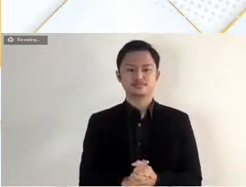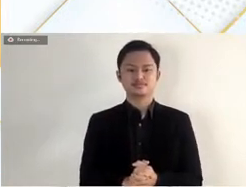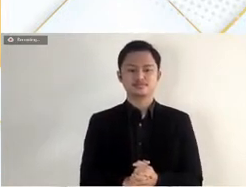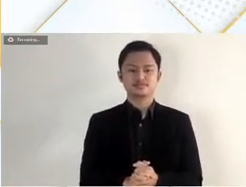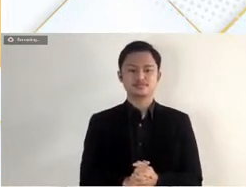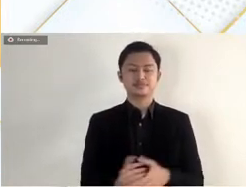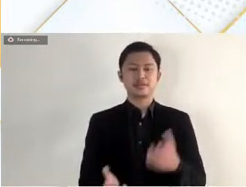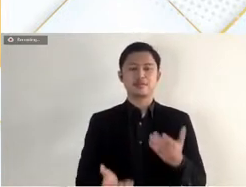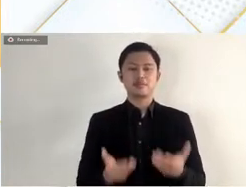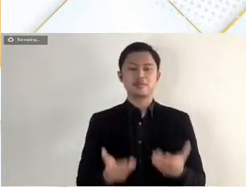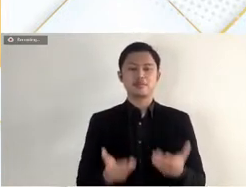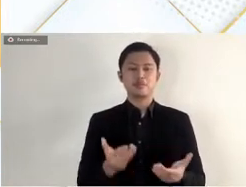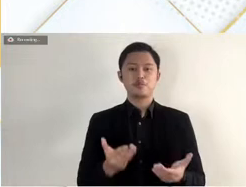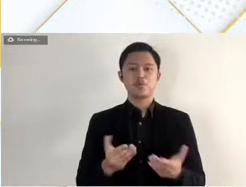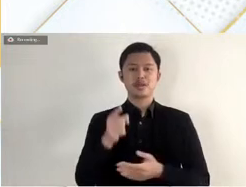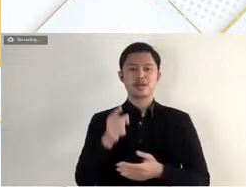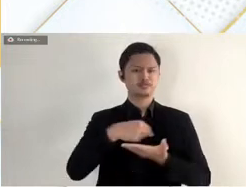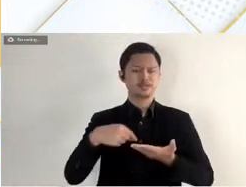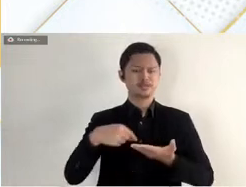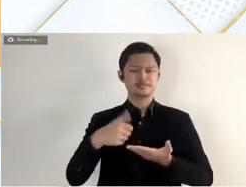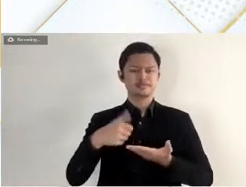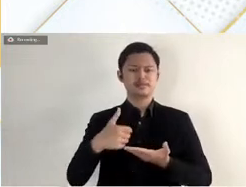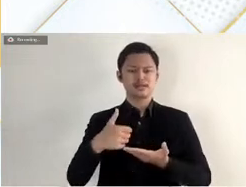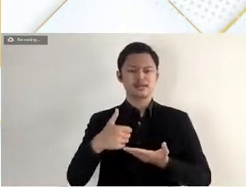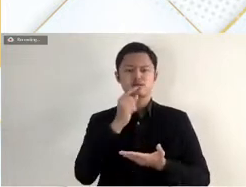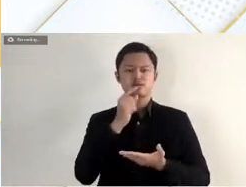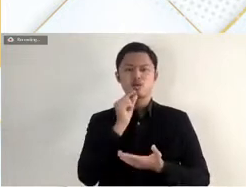that the footprints of our